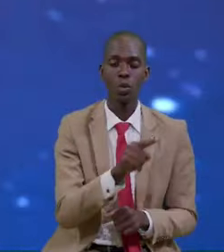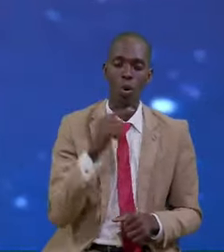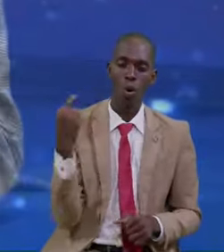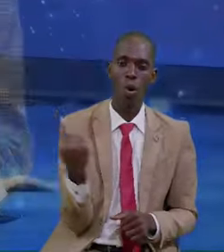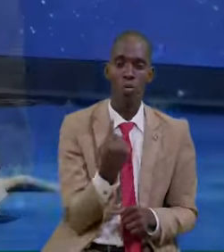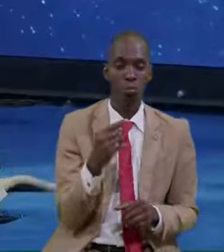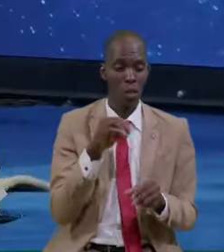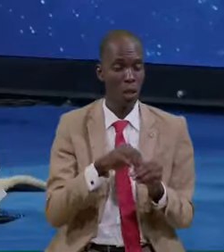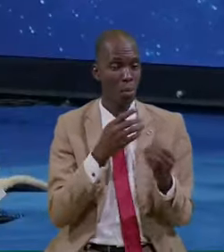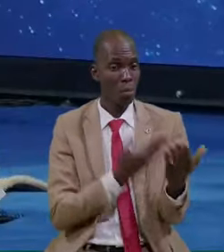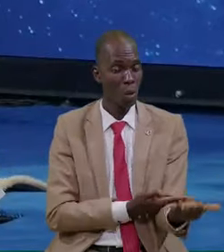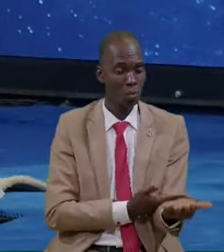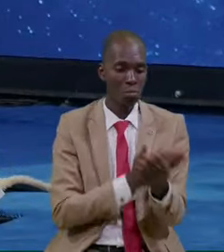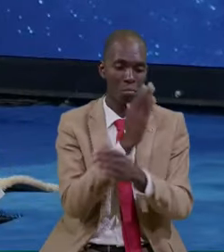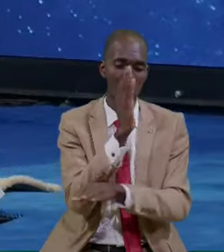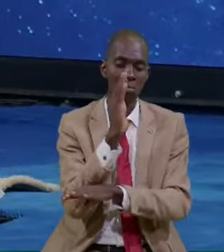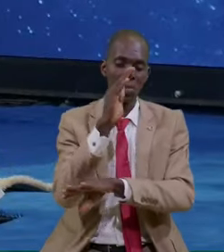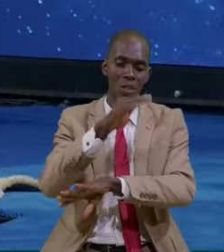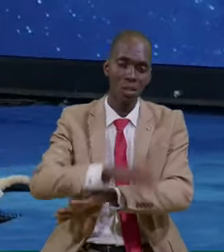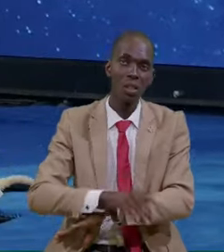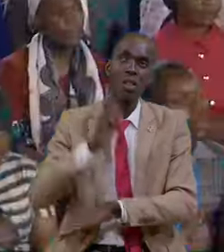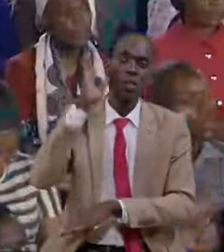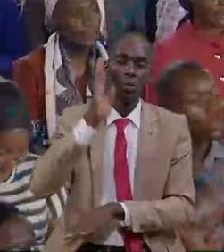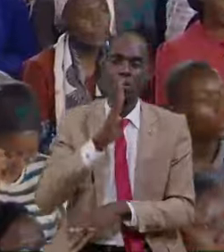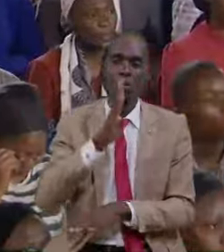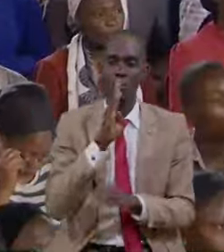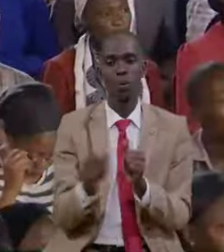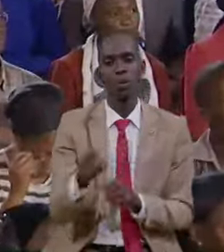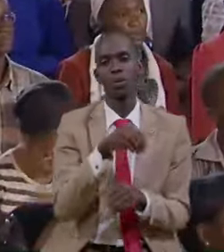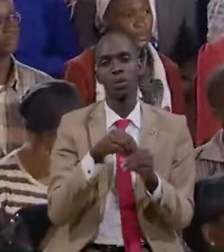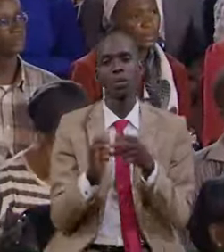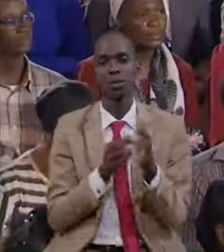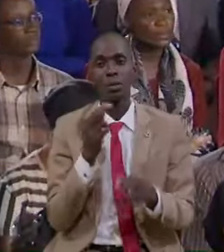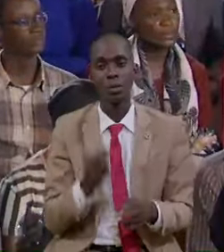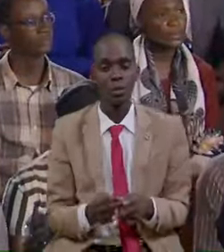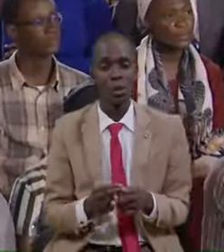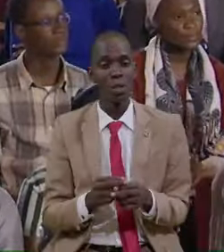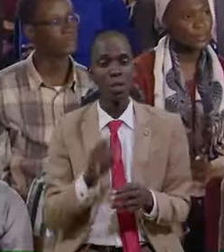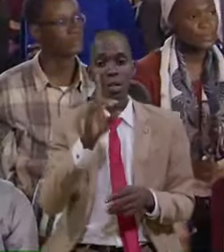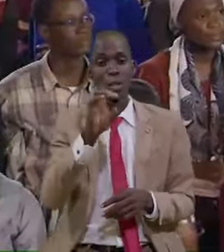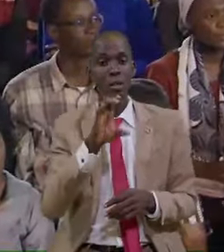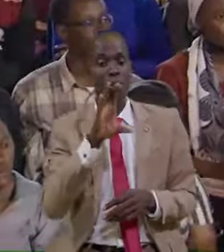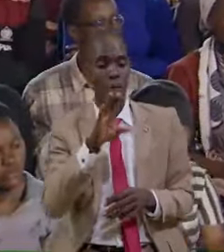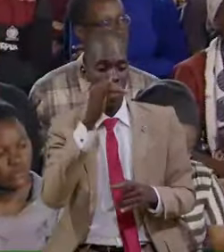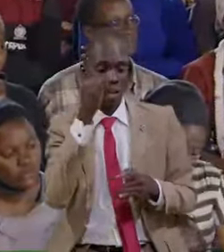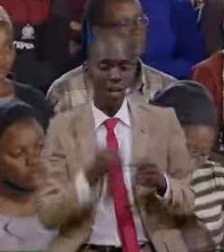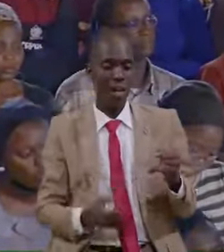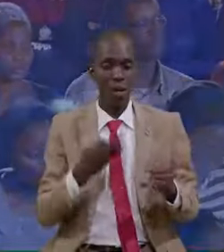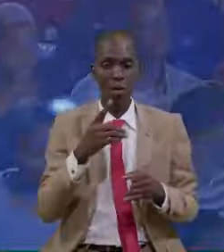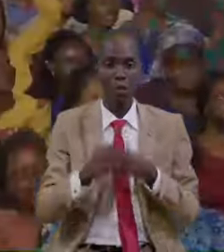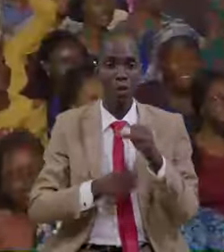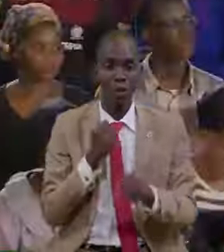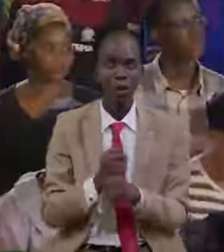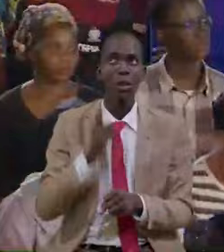morning, afternoon, and evening, he will be with you. December, end of the year, is he with